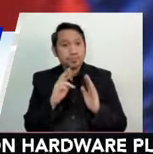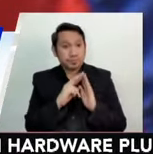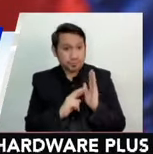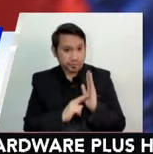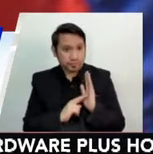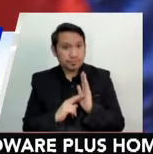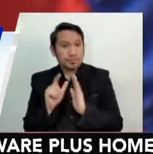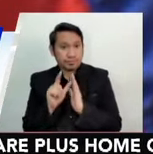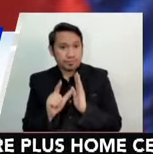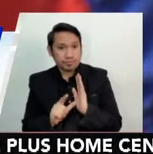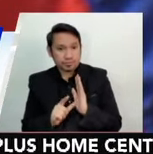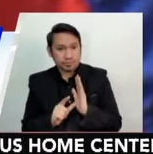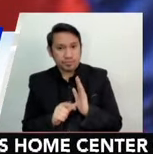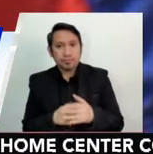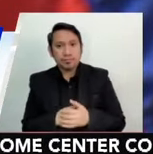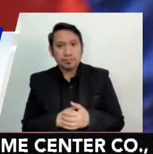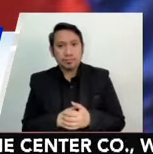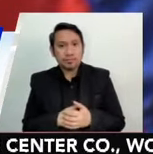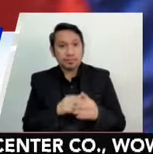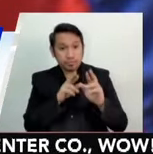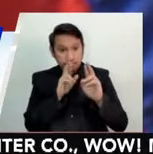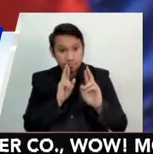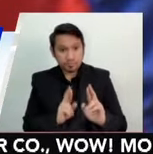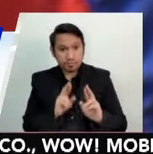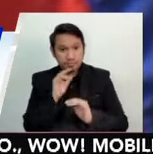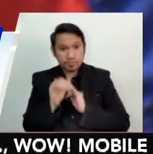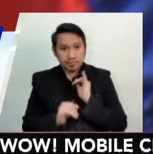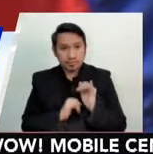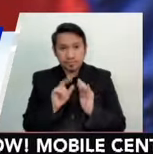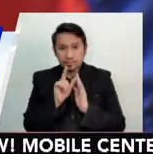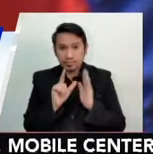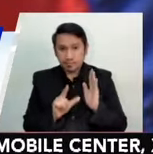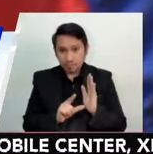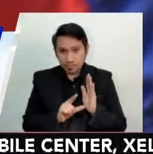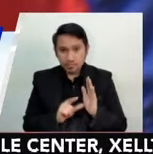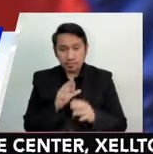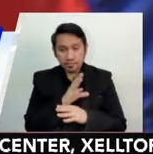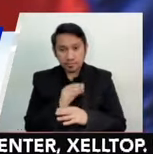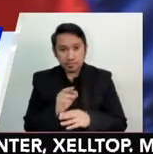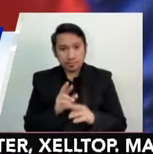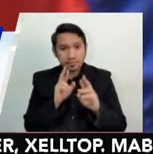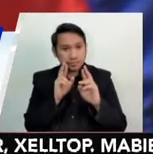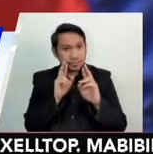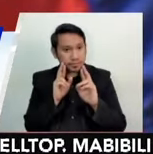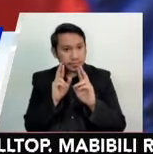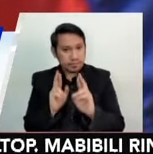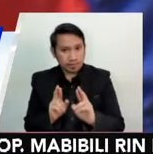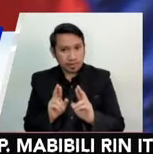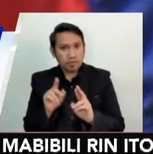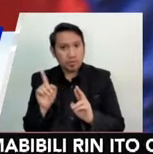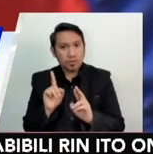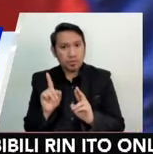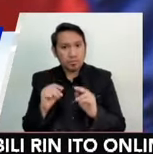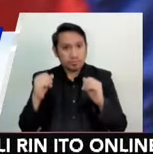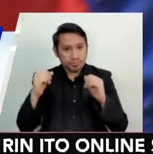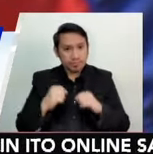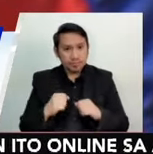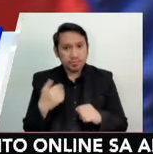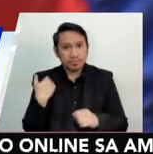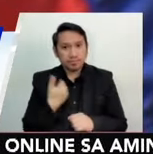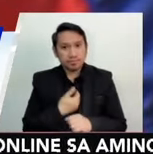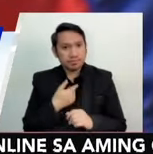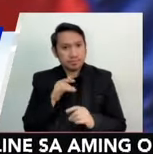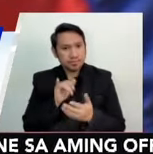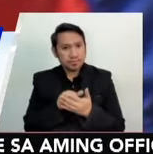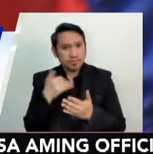the respect for international law and the respect for the arbitration award is all that we are really looking at. And we have